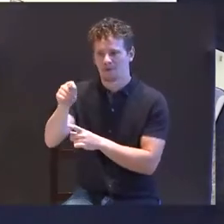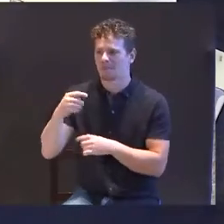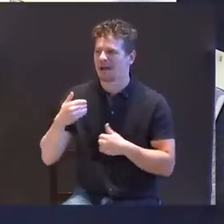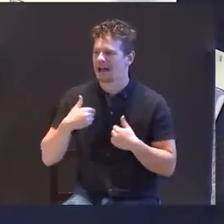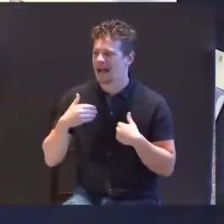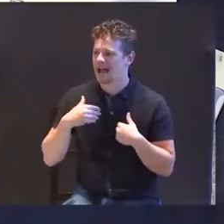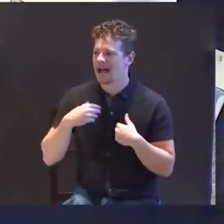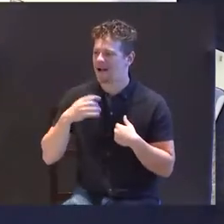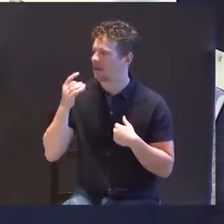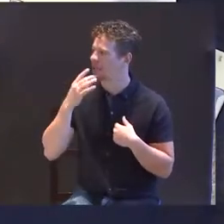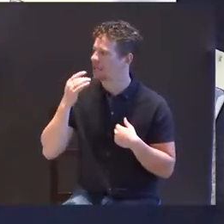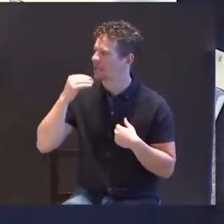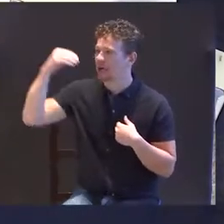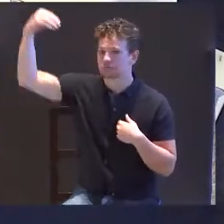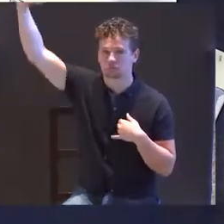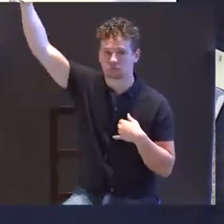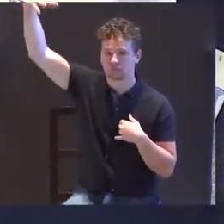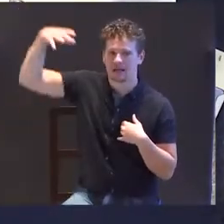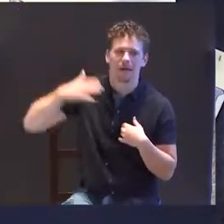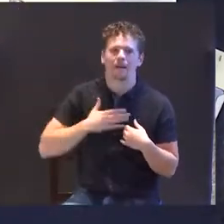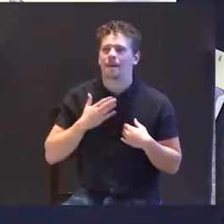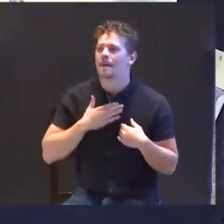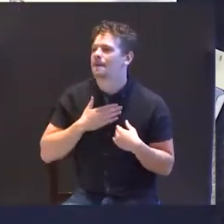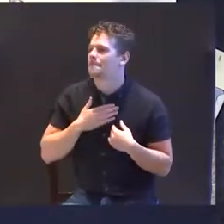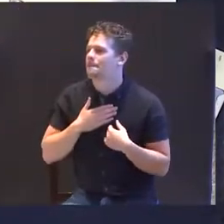The neighbors upstairs really didn't appreciate it.